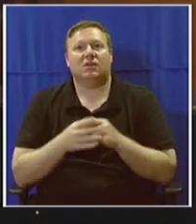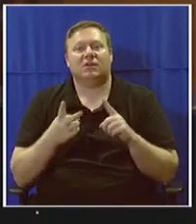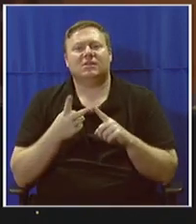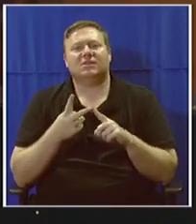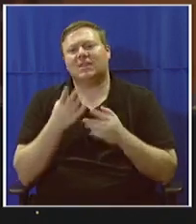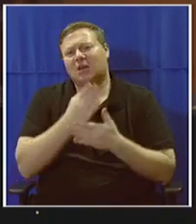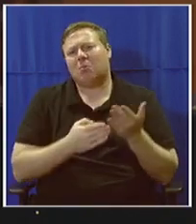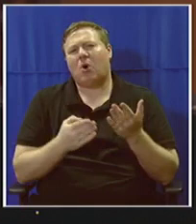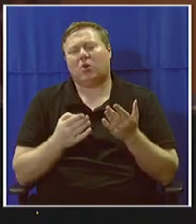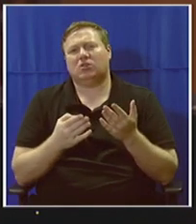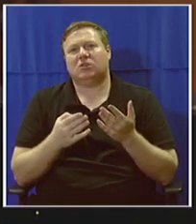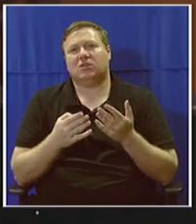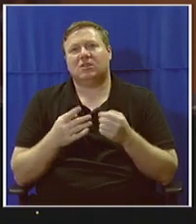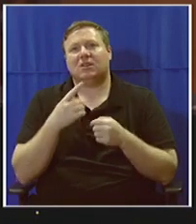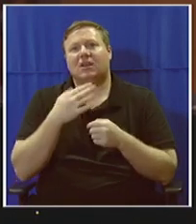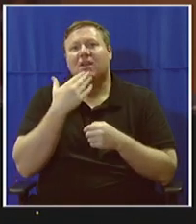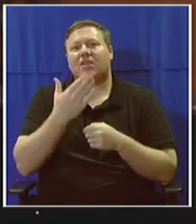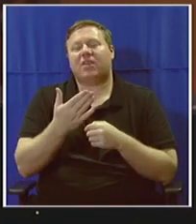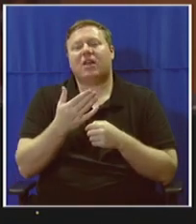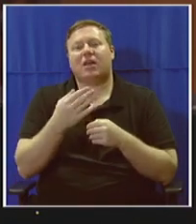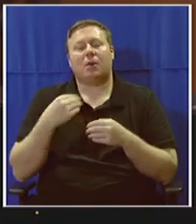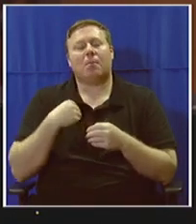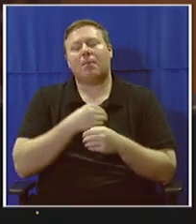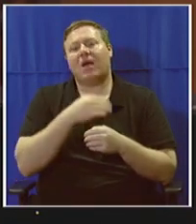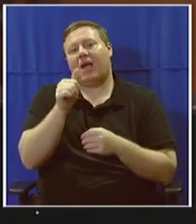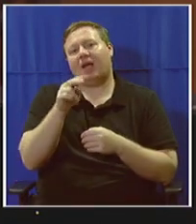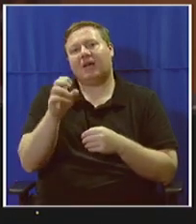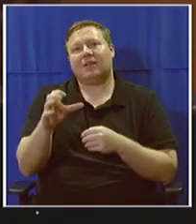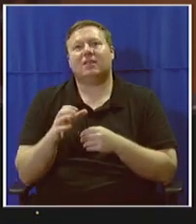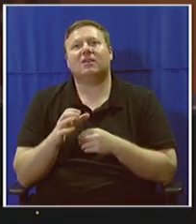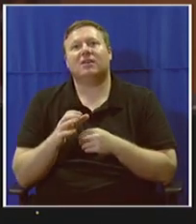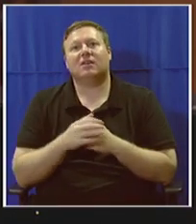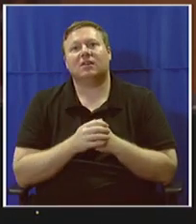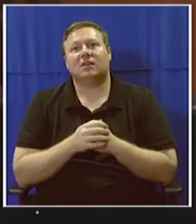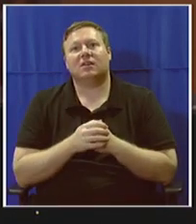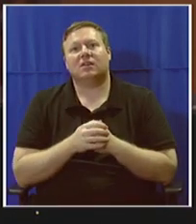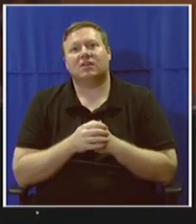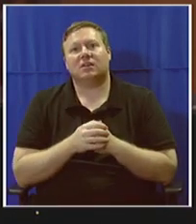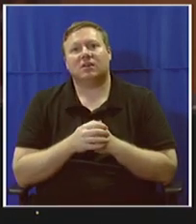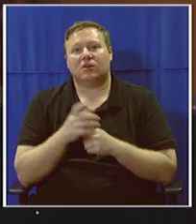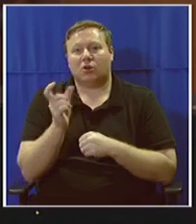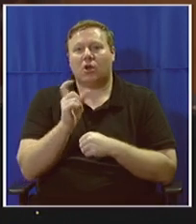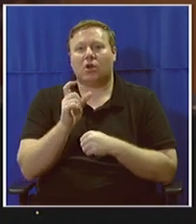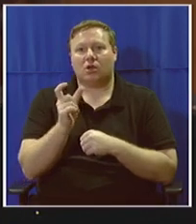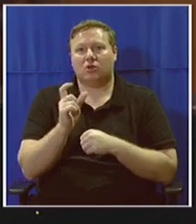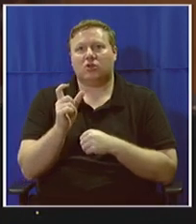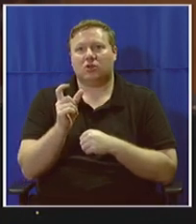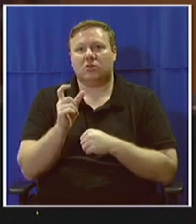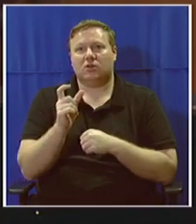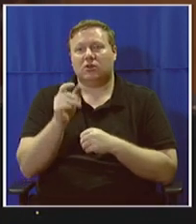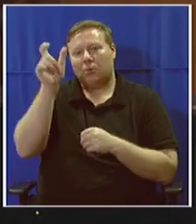wanted to raise is to thank the member from the ANC who has actually congratulated Kesa Mundawang for his